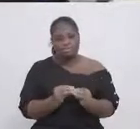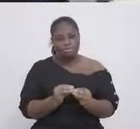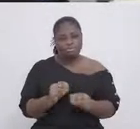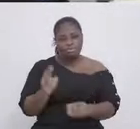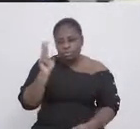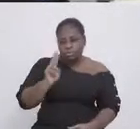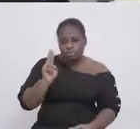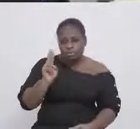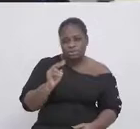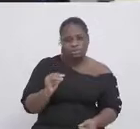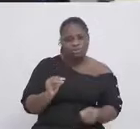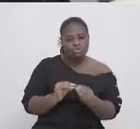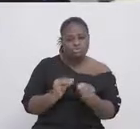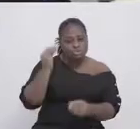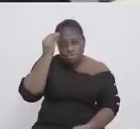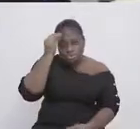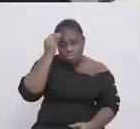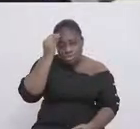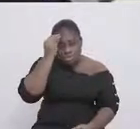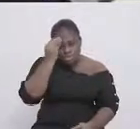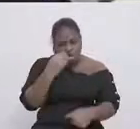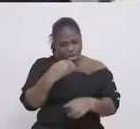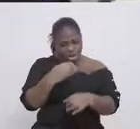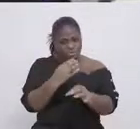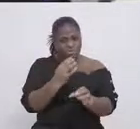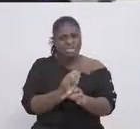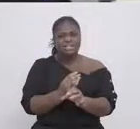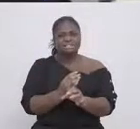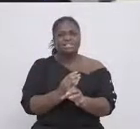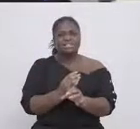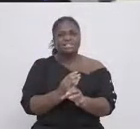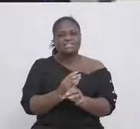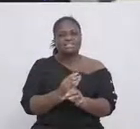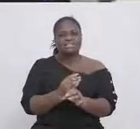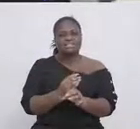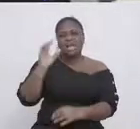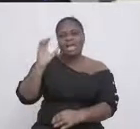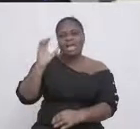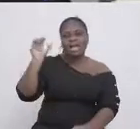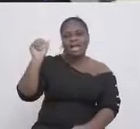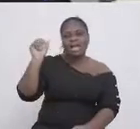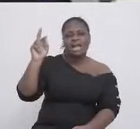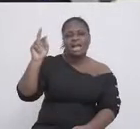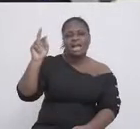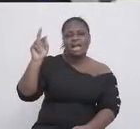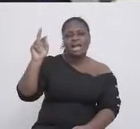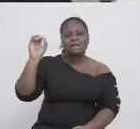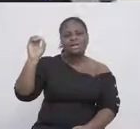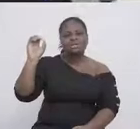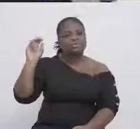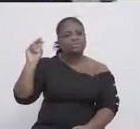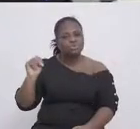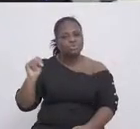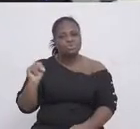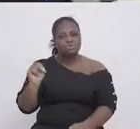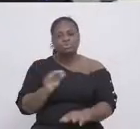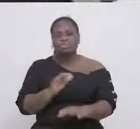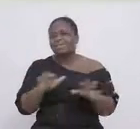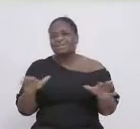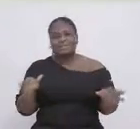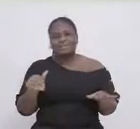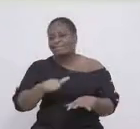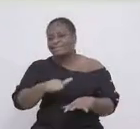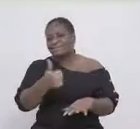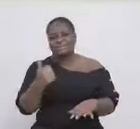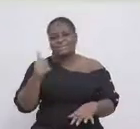like Scratch, which enables us to create games and cartoons that no one can with any normal app.